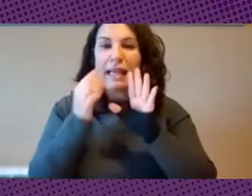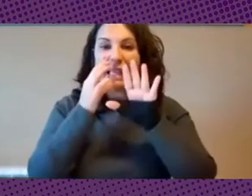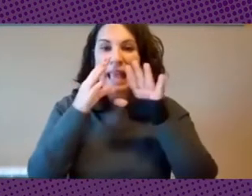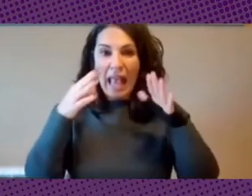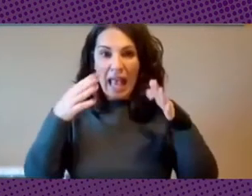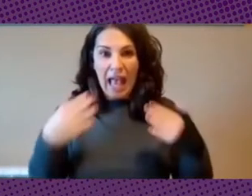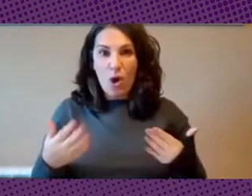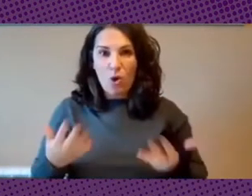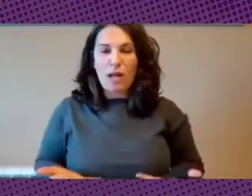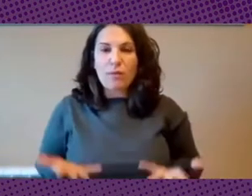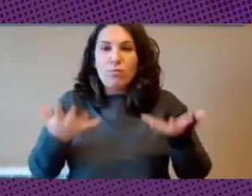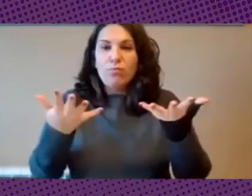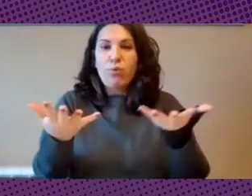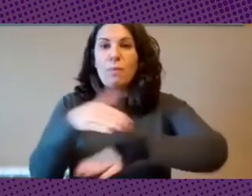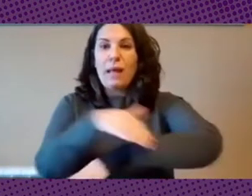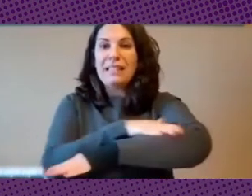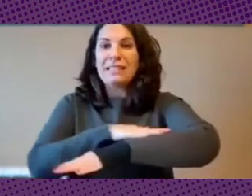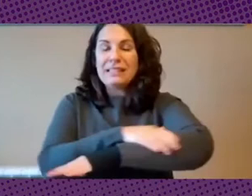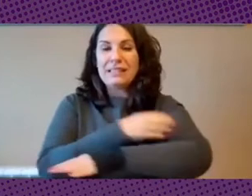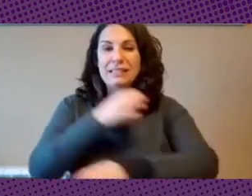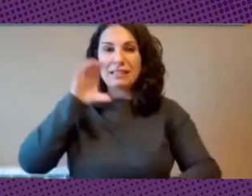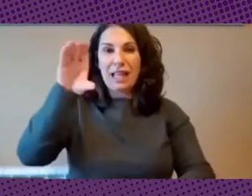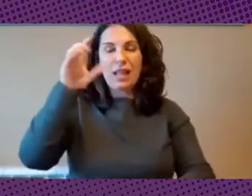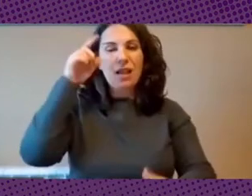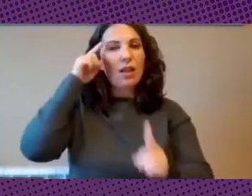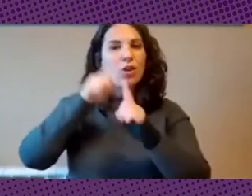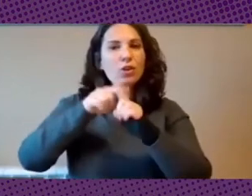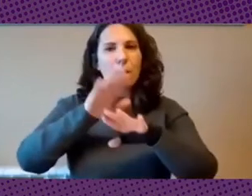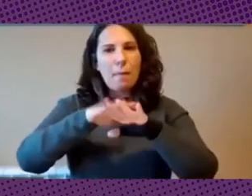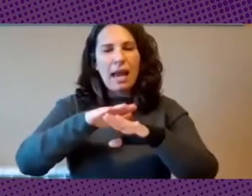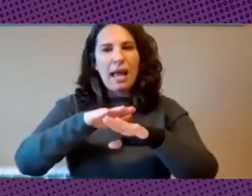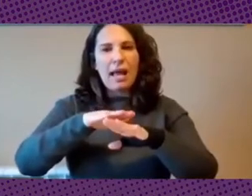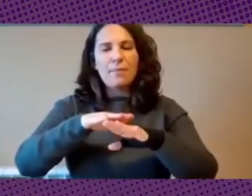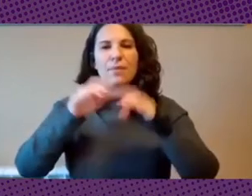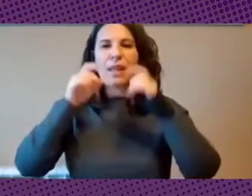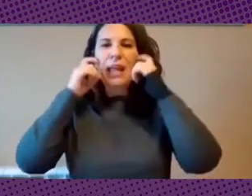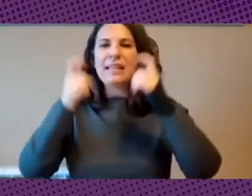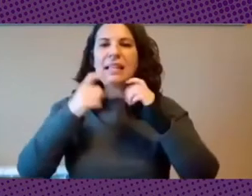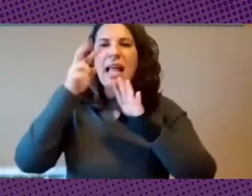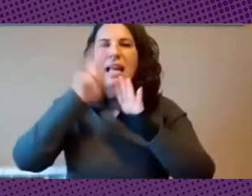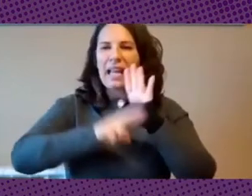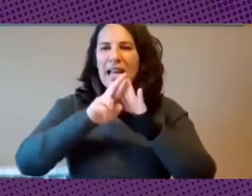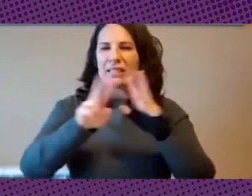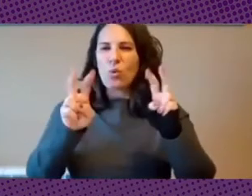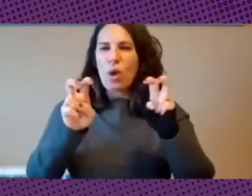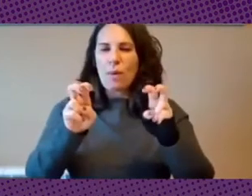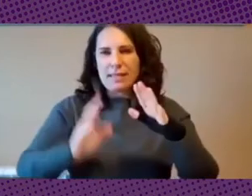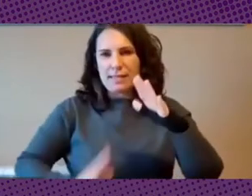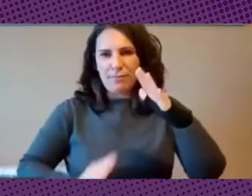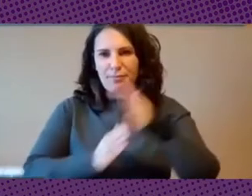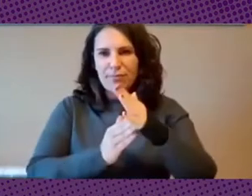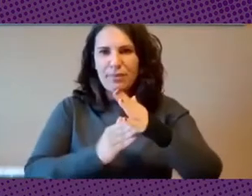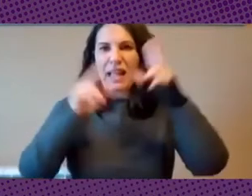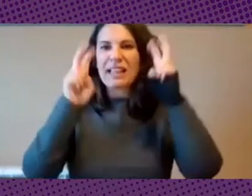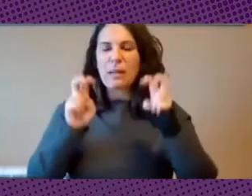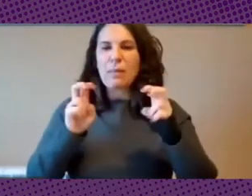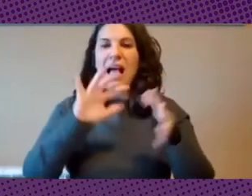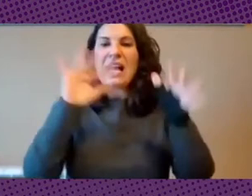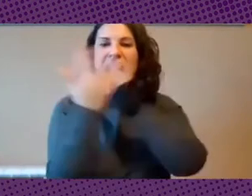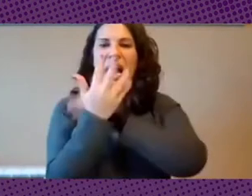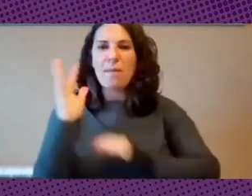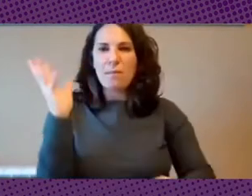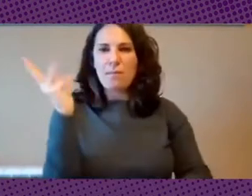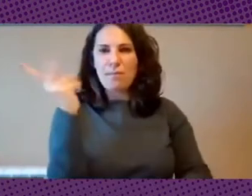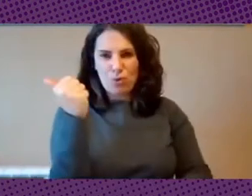new rules and regulations, particularly with climate. And there is a long story to tell here about how the climate crisis is